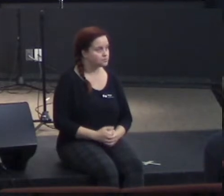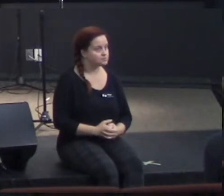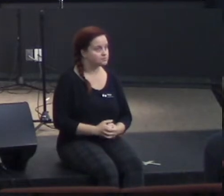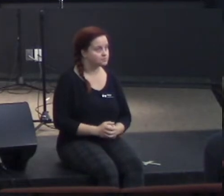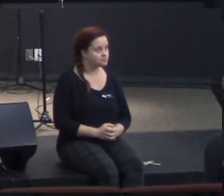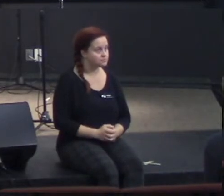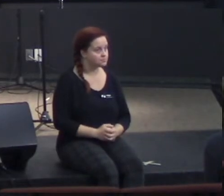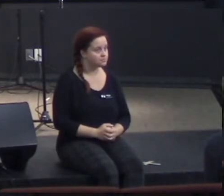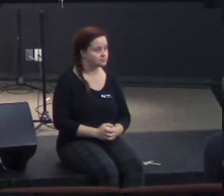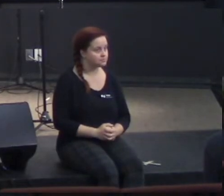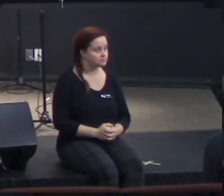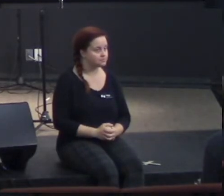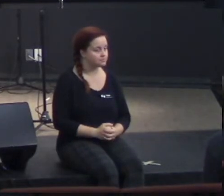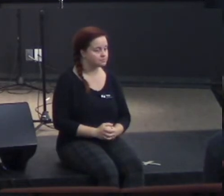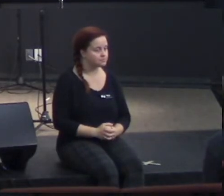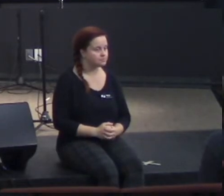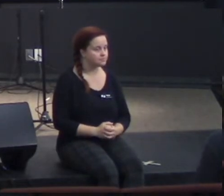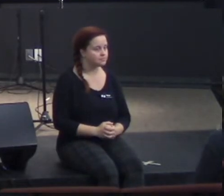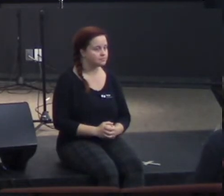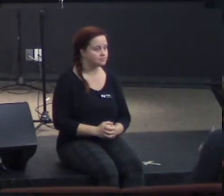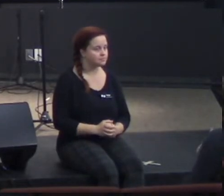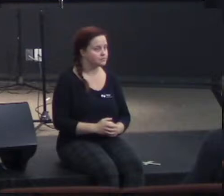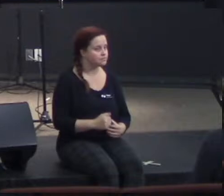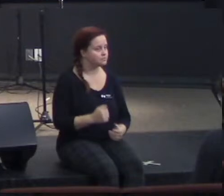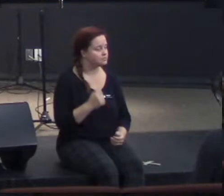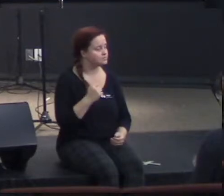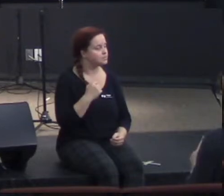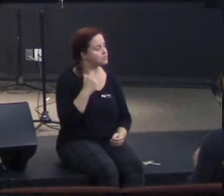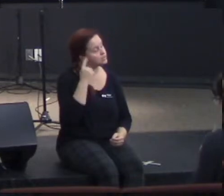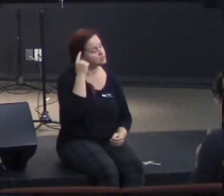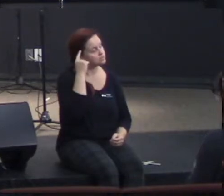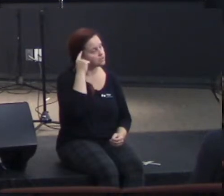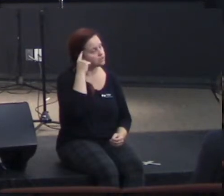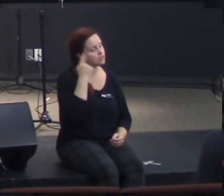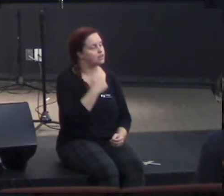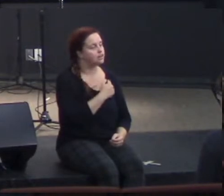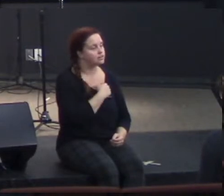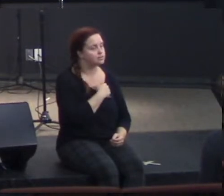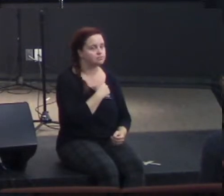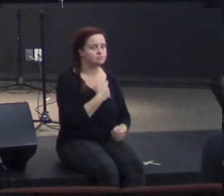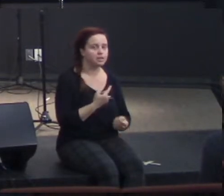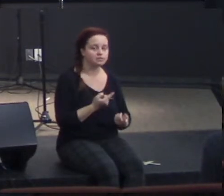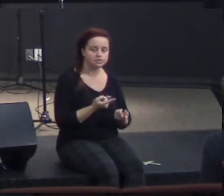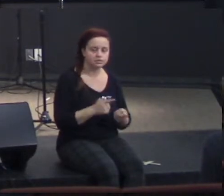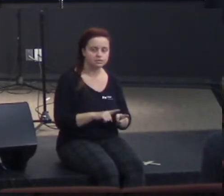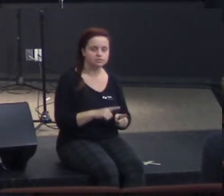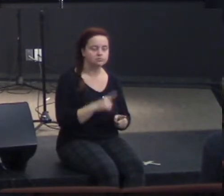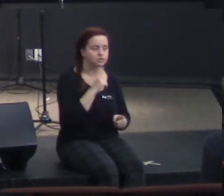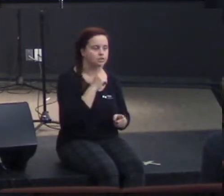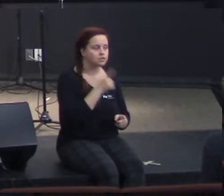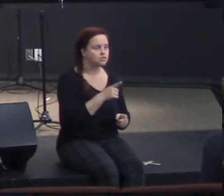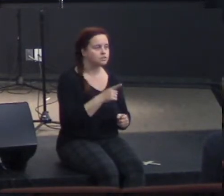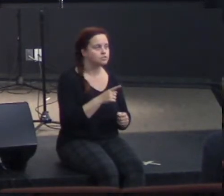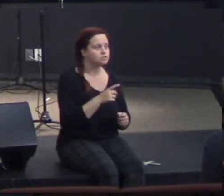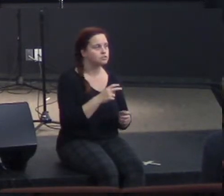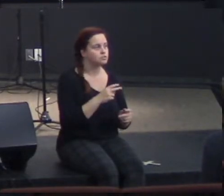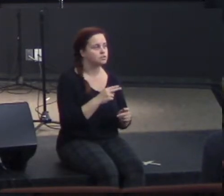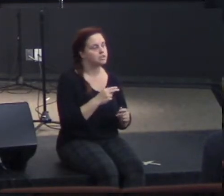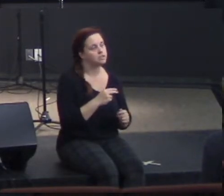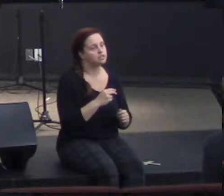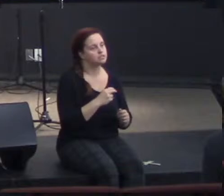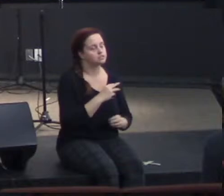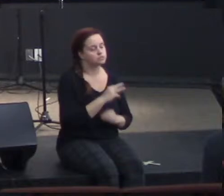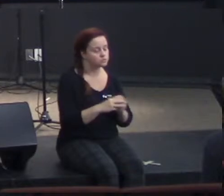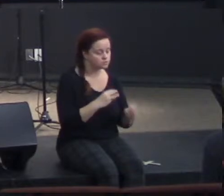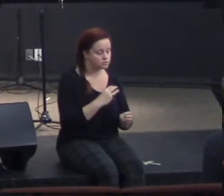It hits the heart. It hits the mind. Truth is a universal thing that God has put into motion so that we